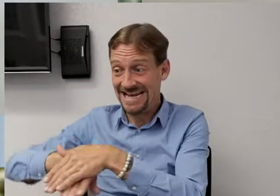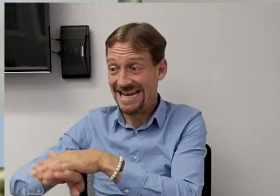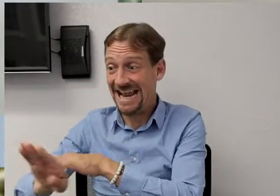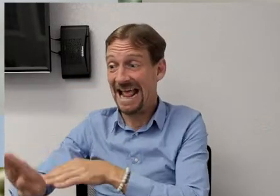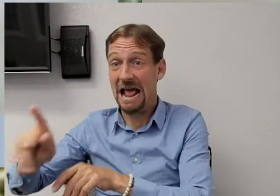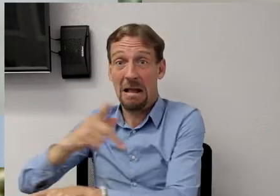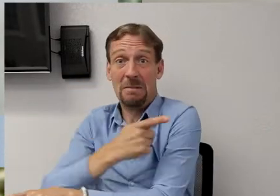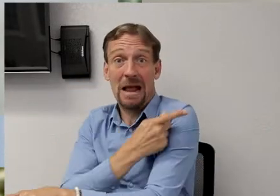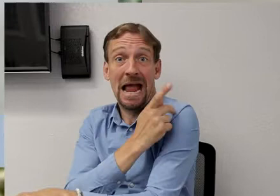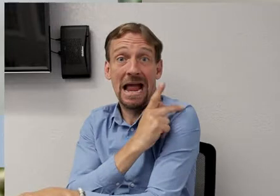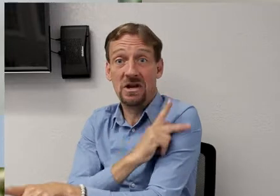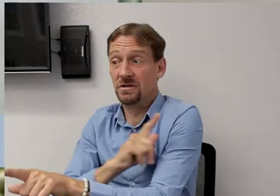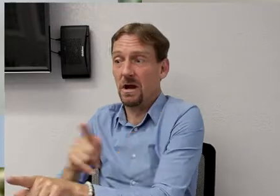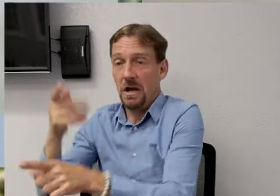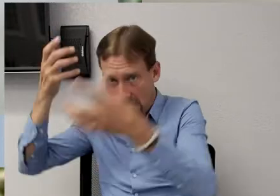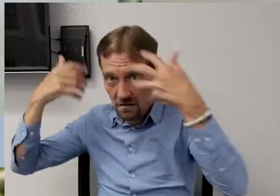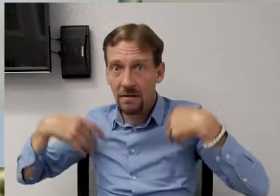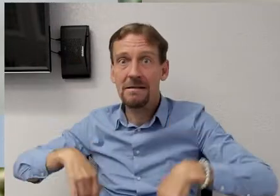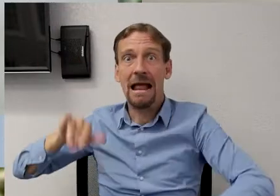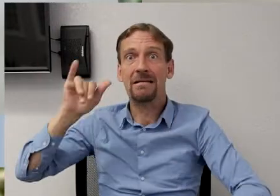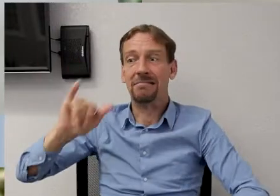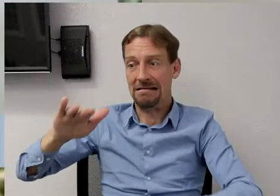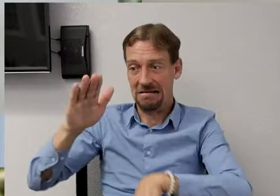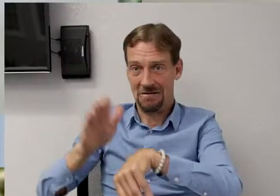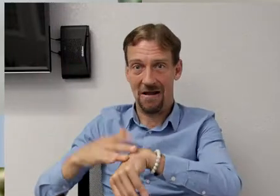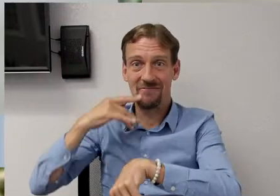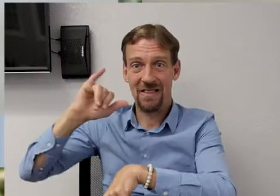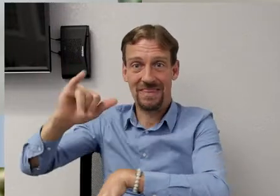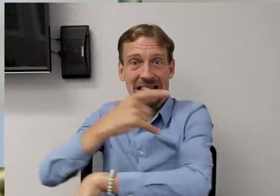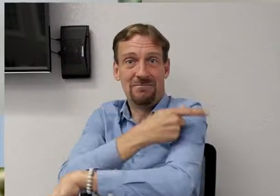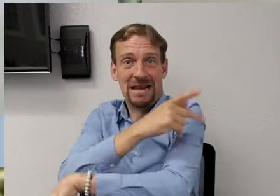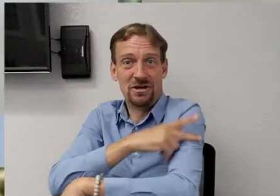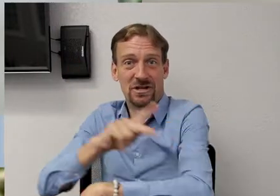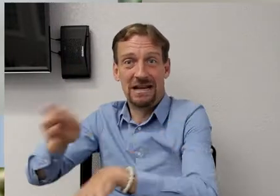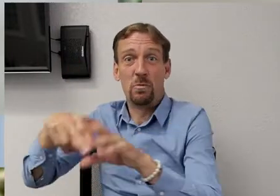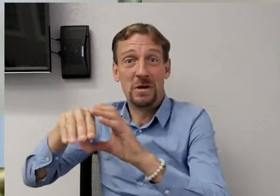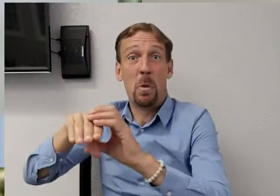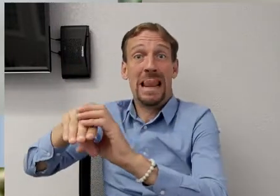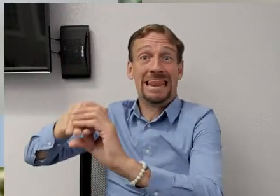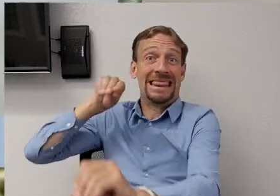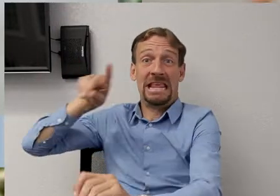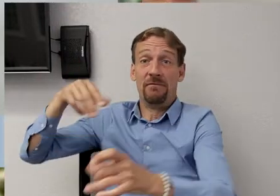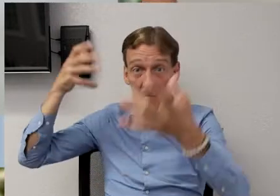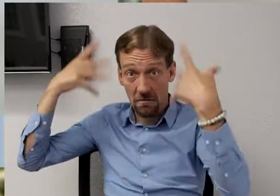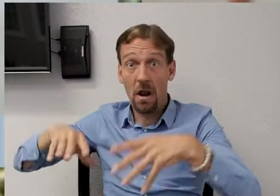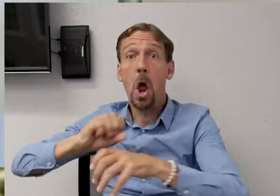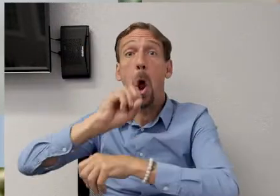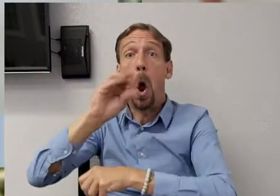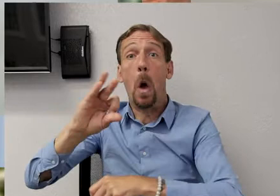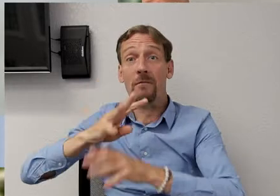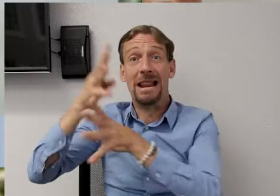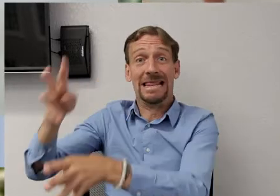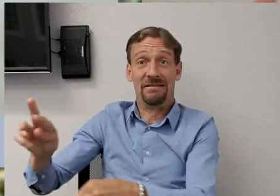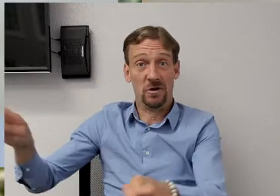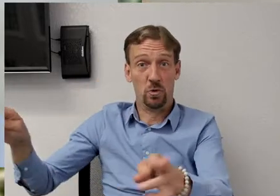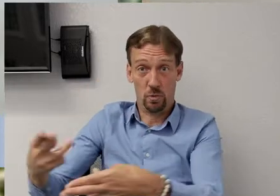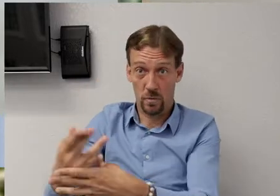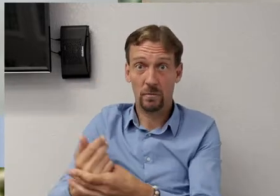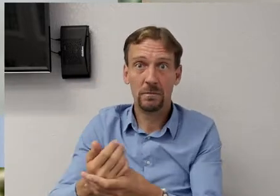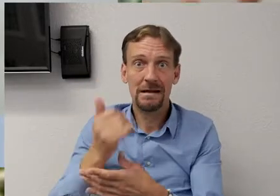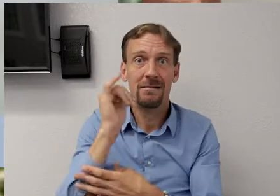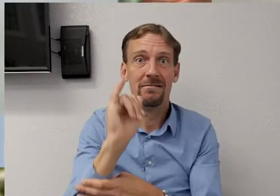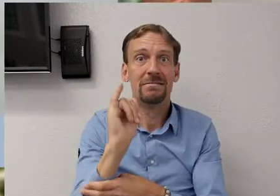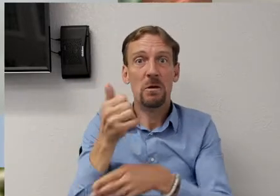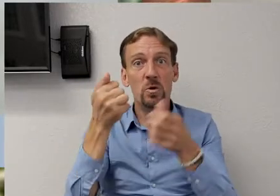same patient, you would put that PPE back on. And so that conservation effort,